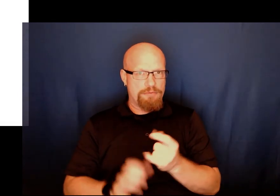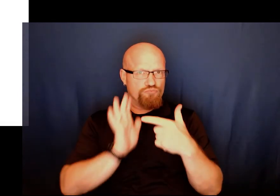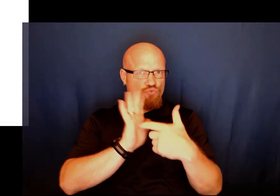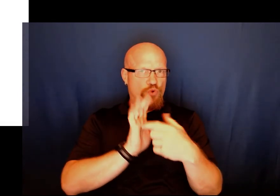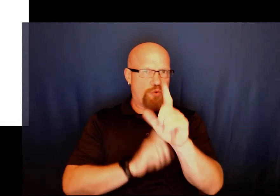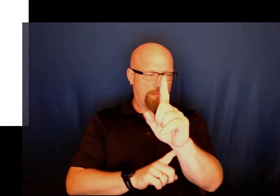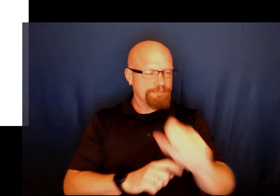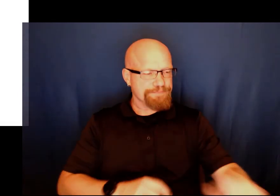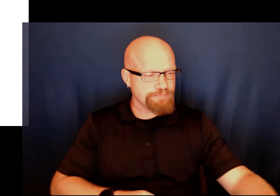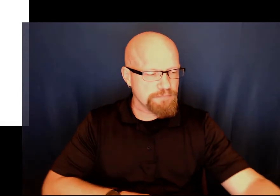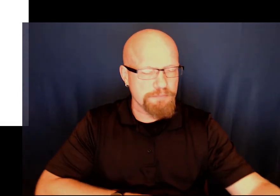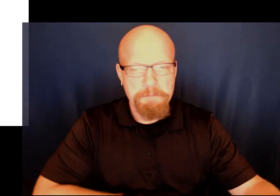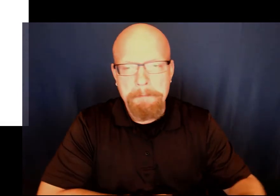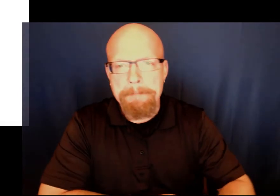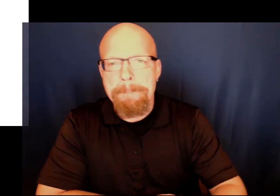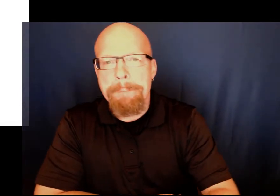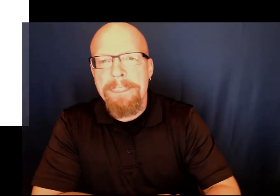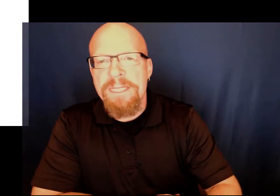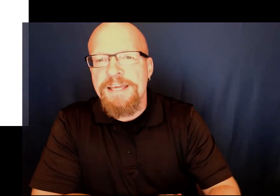straight line here to show you what happens.